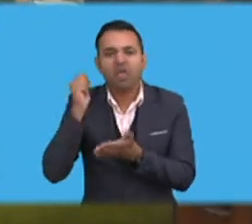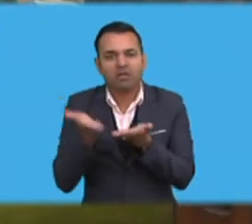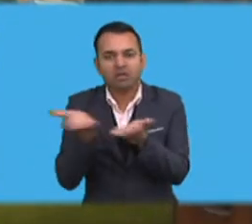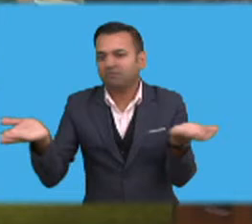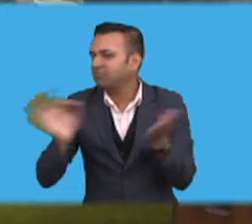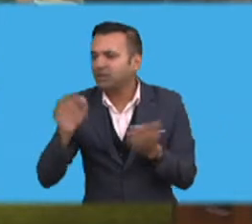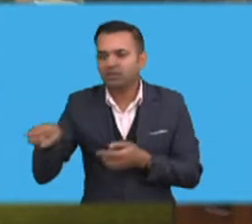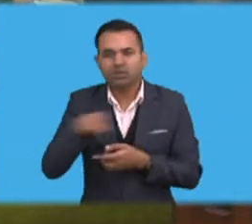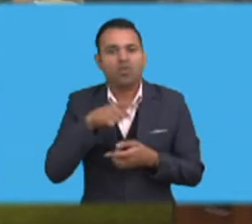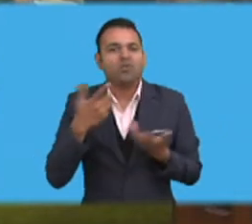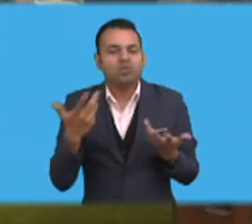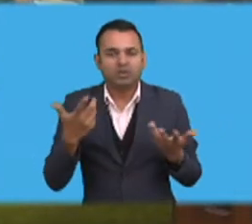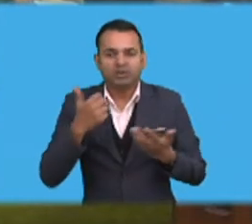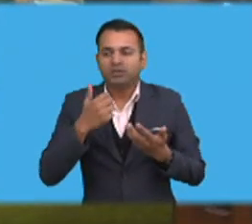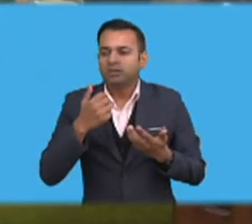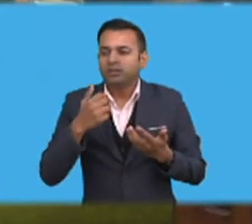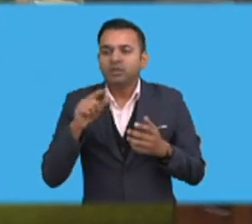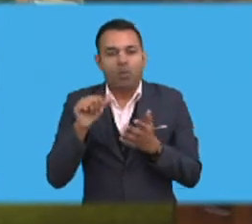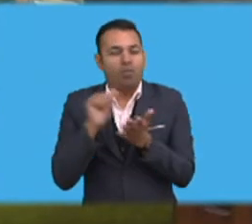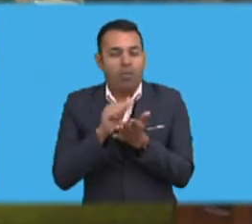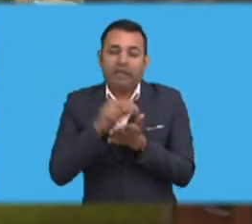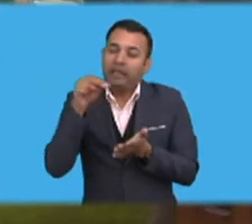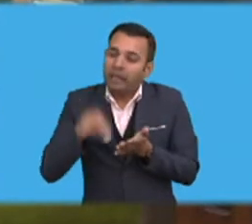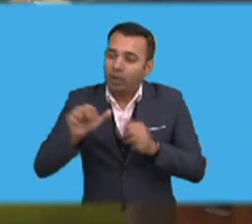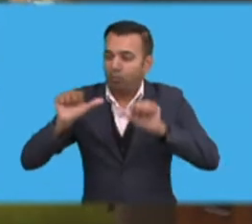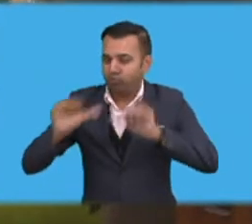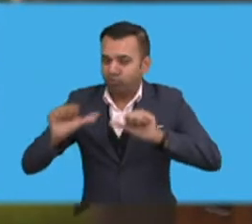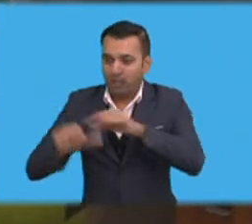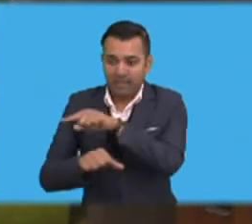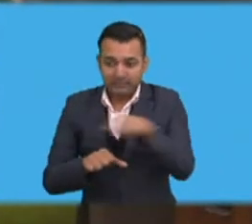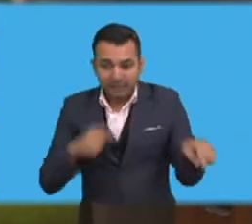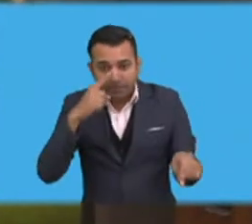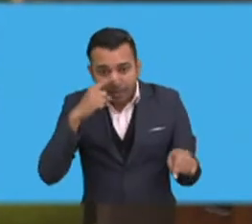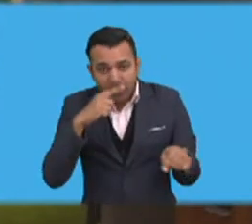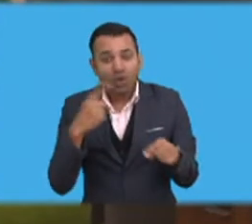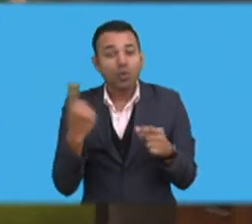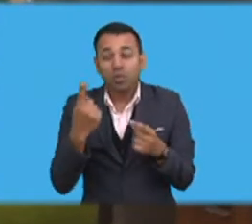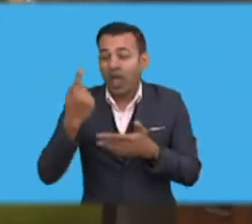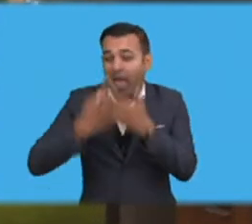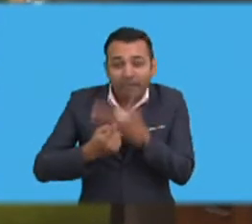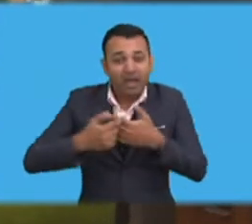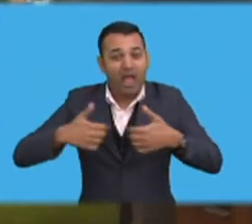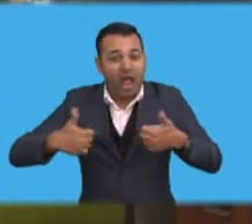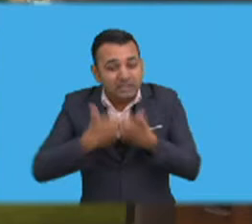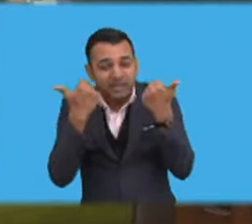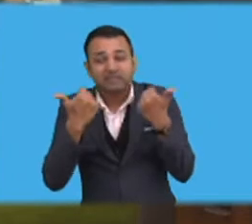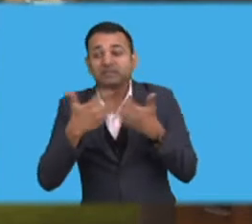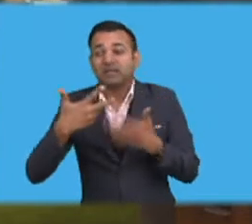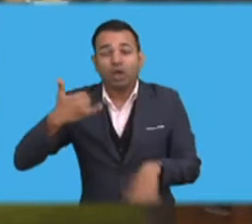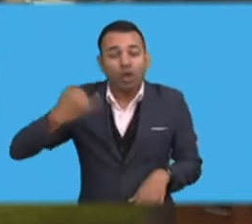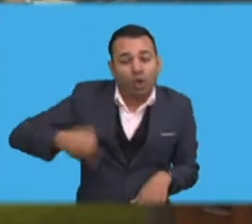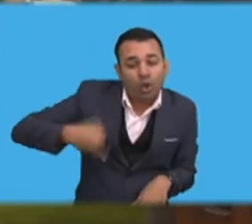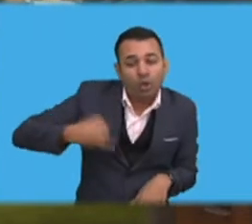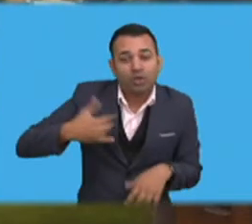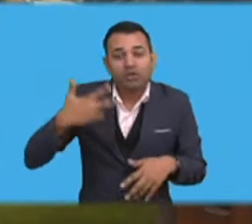provide adequate protection to all third parties who were injured from accidents involving motor vehicles, and not all insurance claims